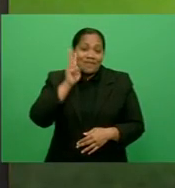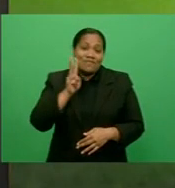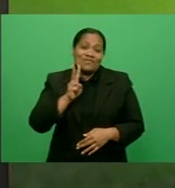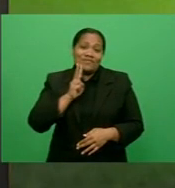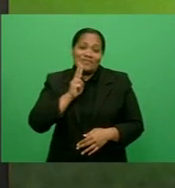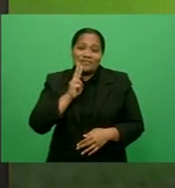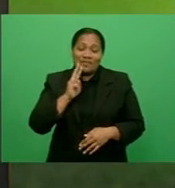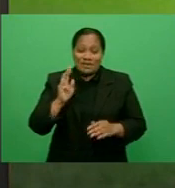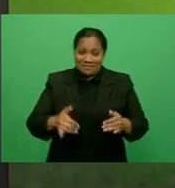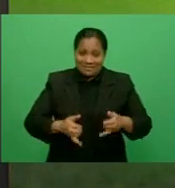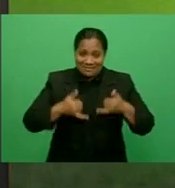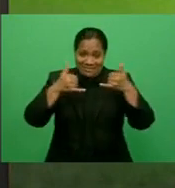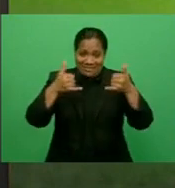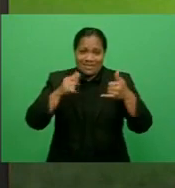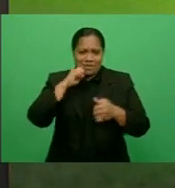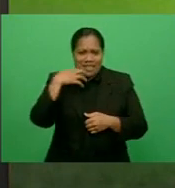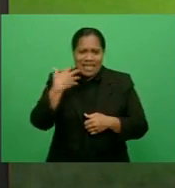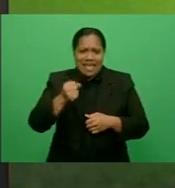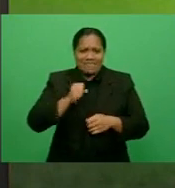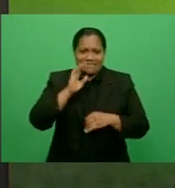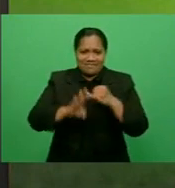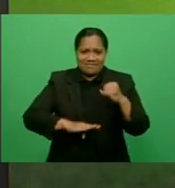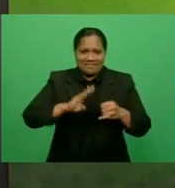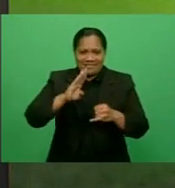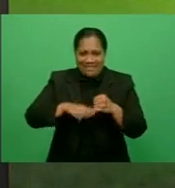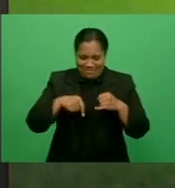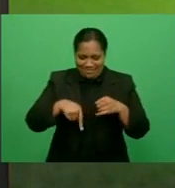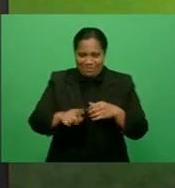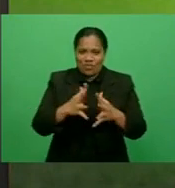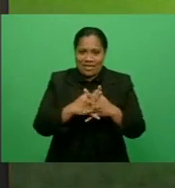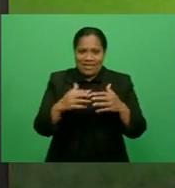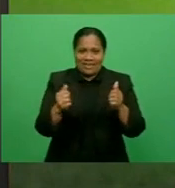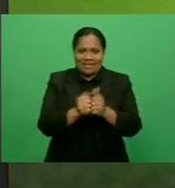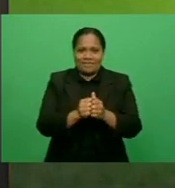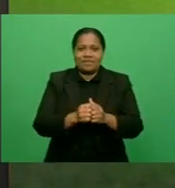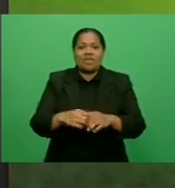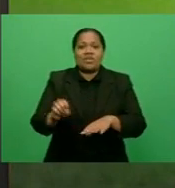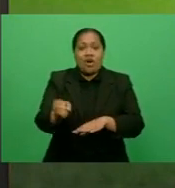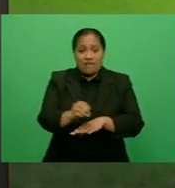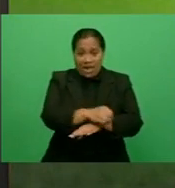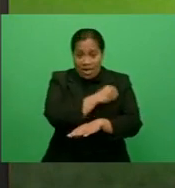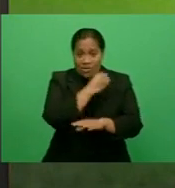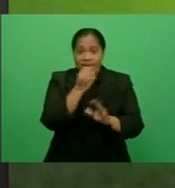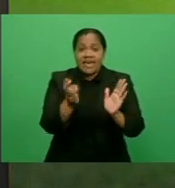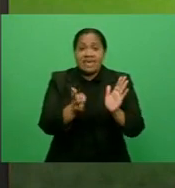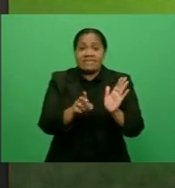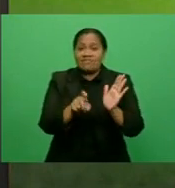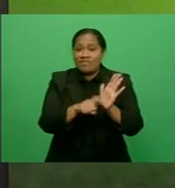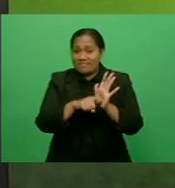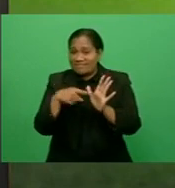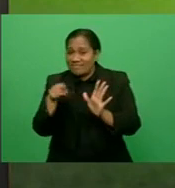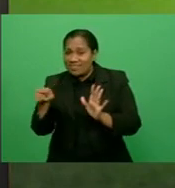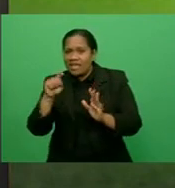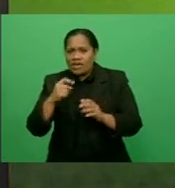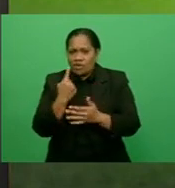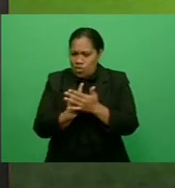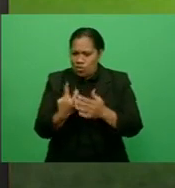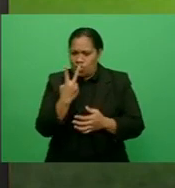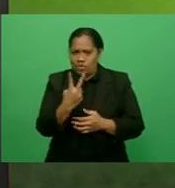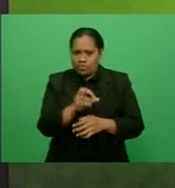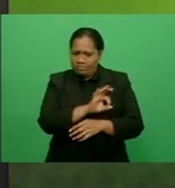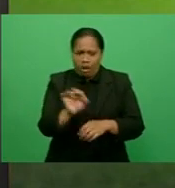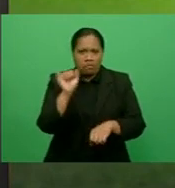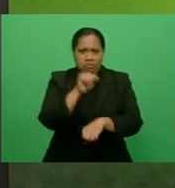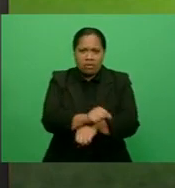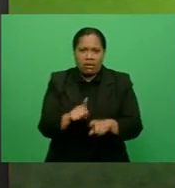Vanua Championship will have its final round this weekend. Ovalau and Nanukuloa are the only two unbeaten teams from the four